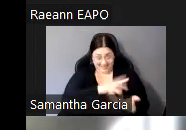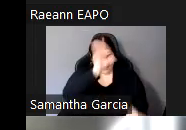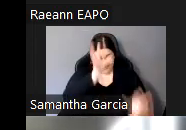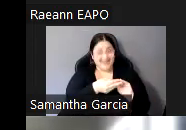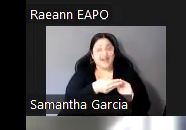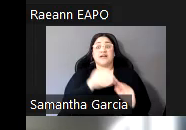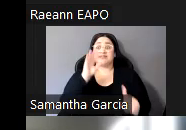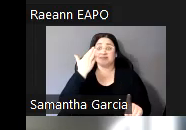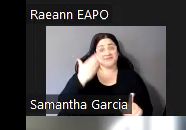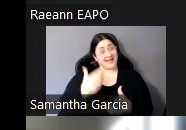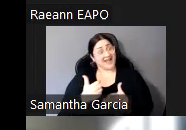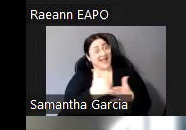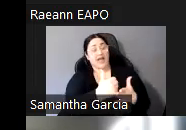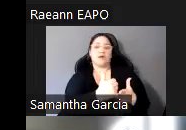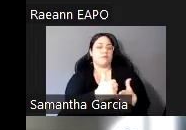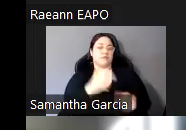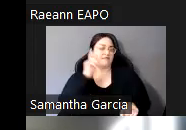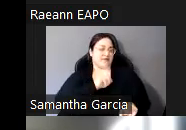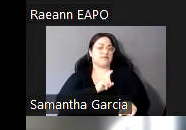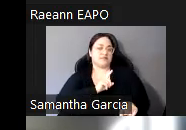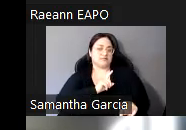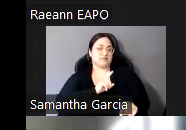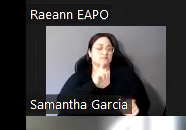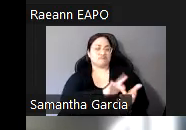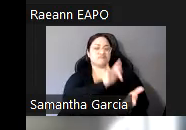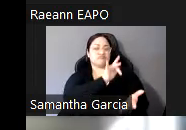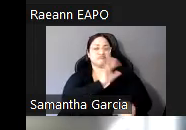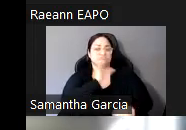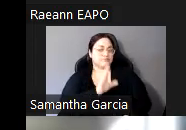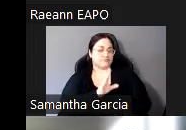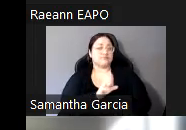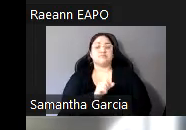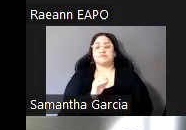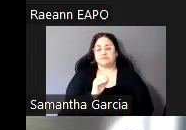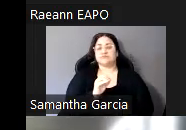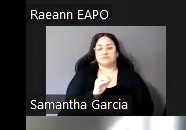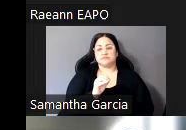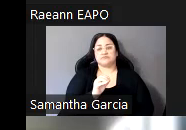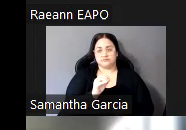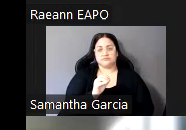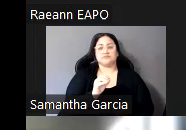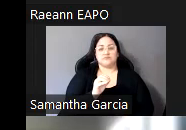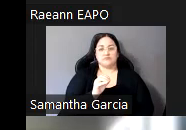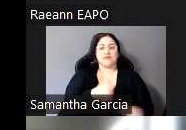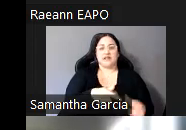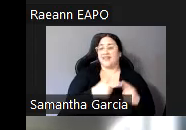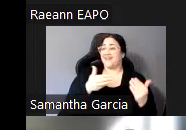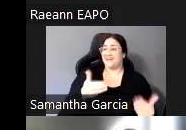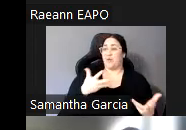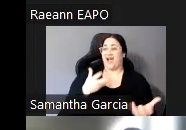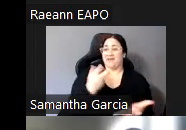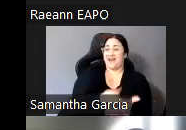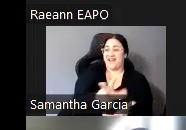your investment has jumped substantially. And then they're going to say, well, if you want to withdraw your funds, you're going to have to pay a capital gains or a crypto tax. There's no such